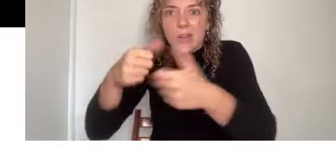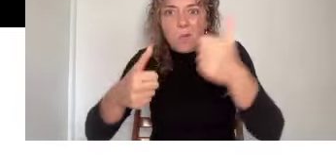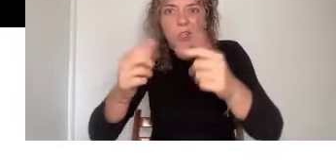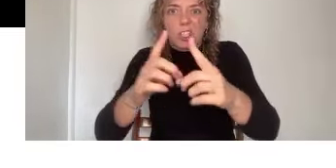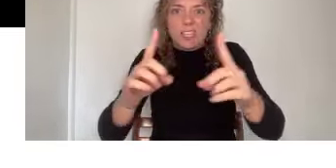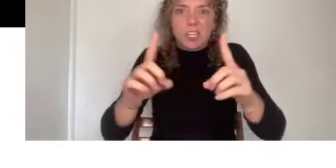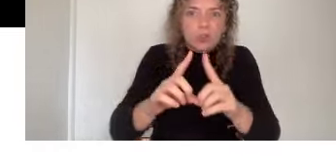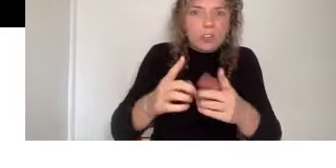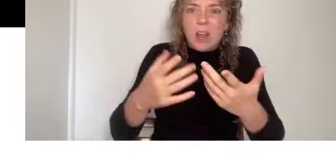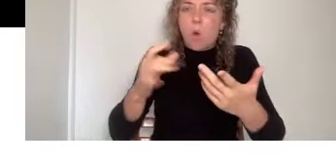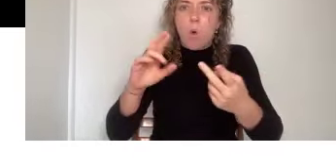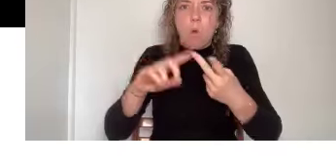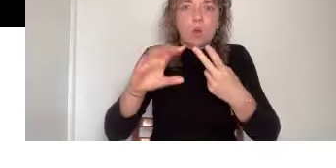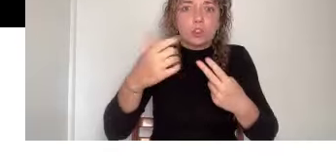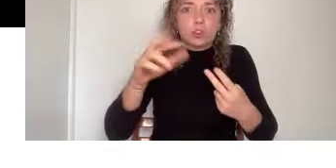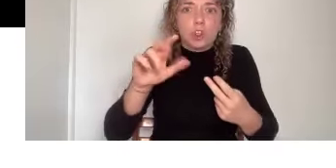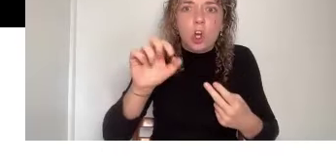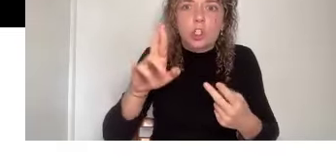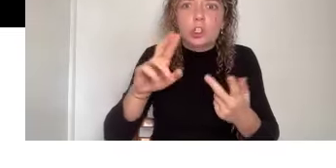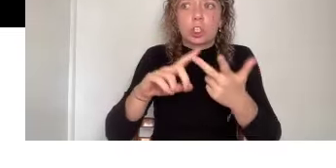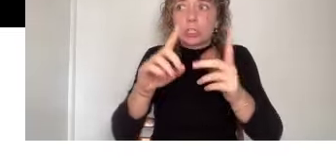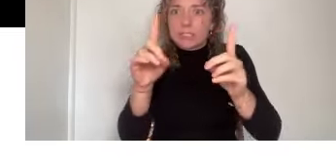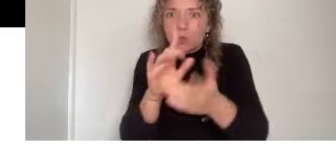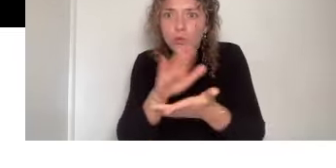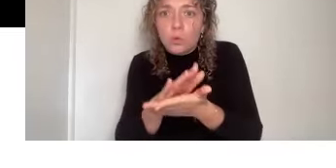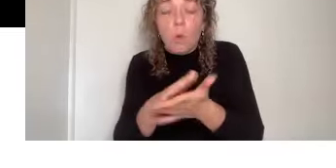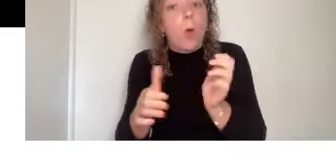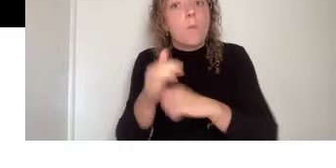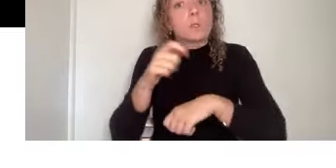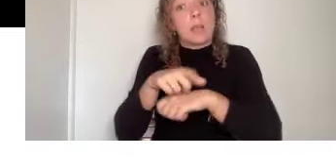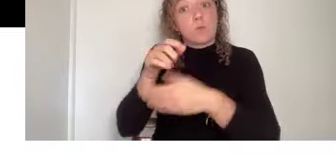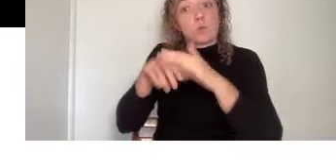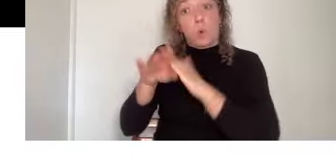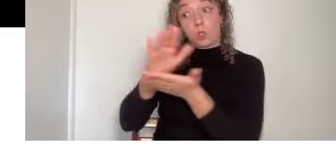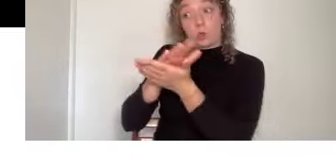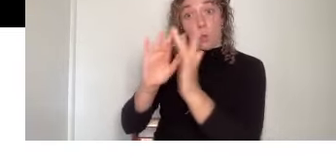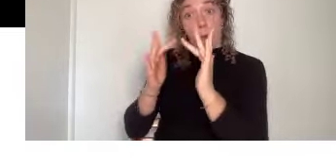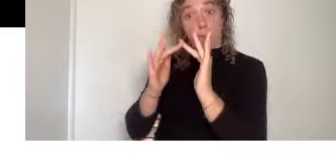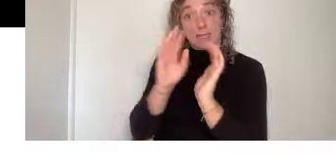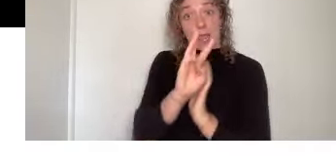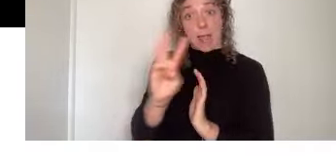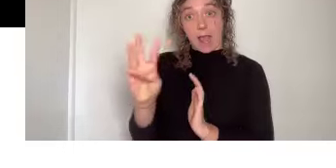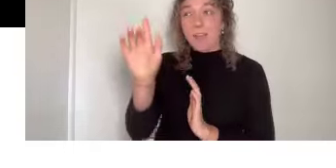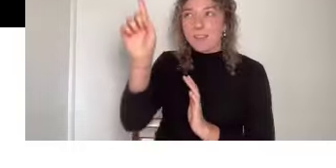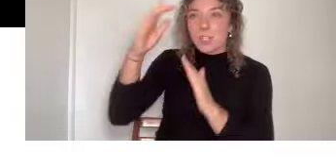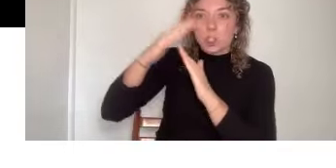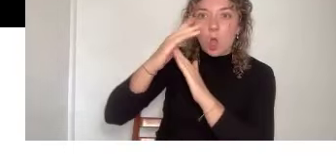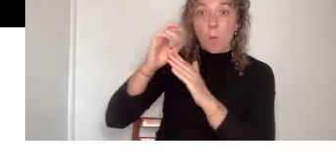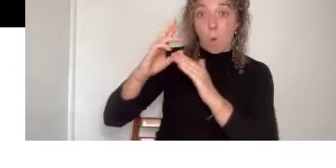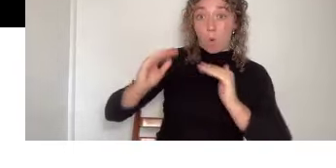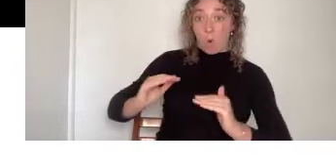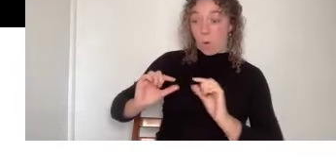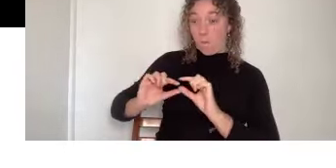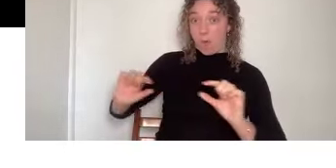right? Or if it's a charter, if it's a district. So most of the time you can go to that school's website, and either at the top or usually the very bottom,